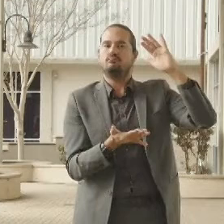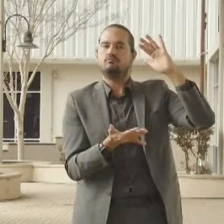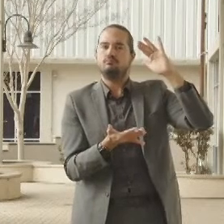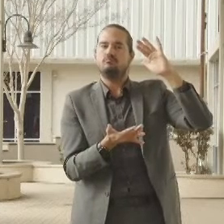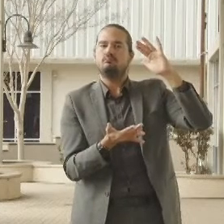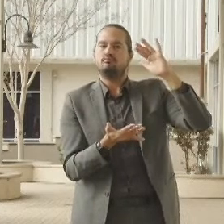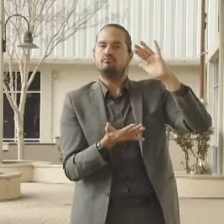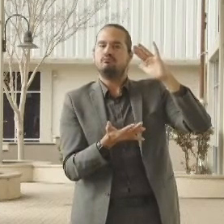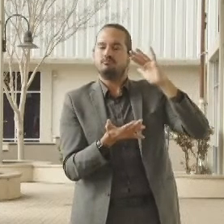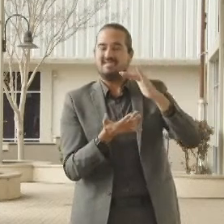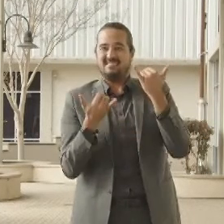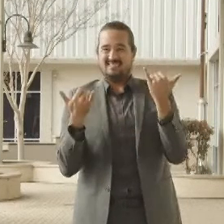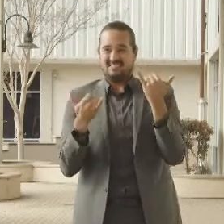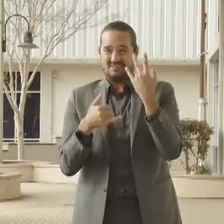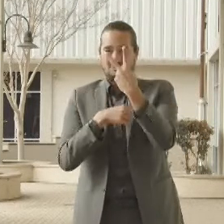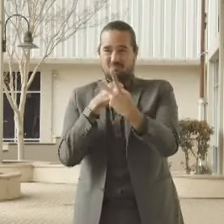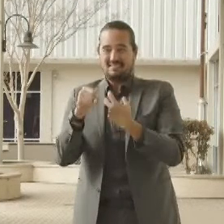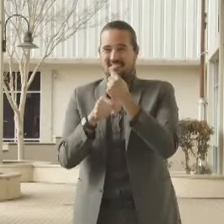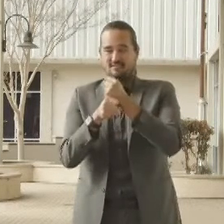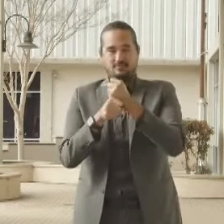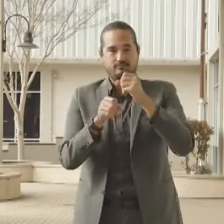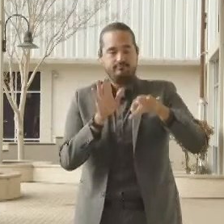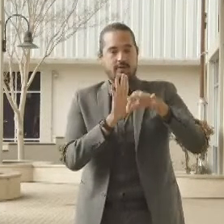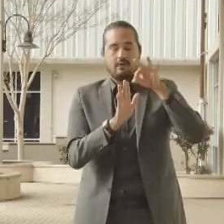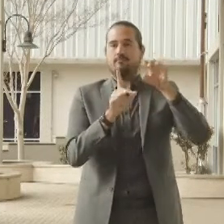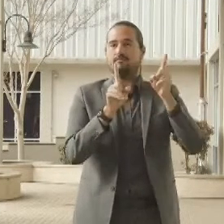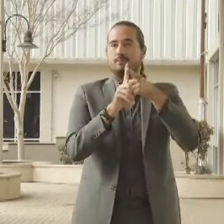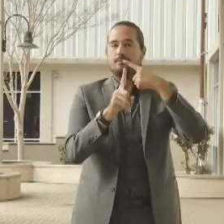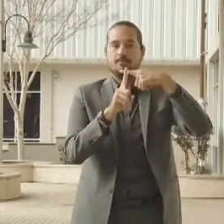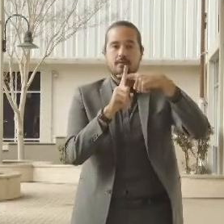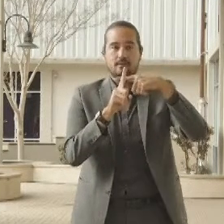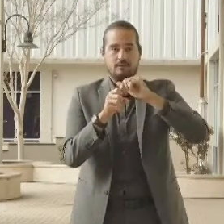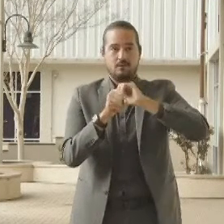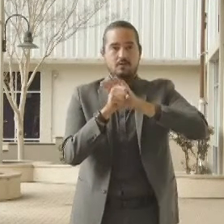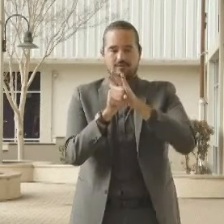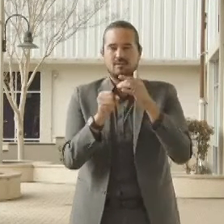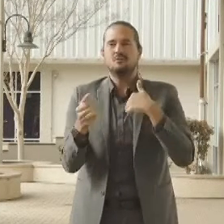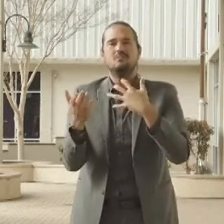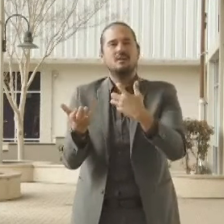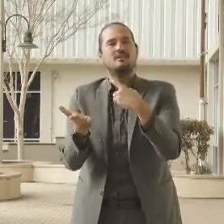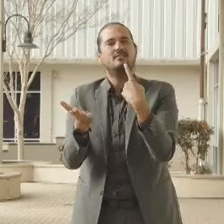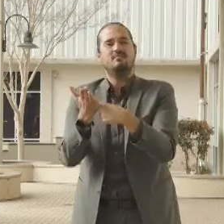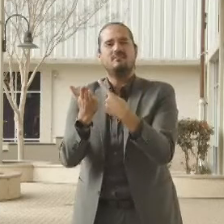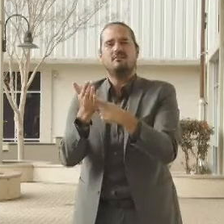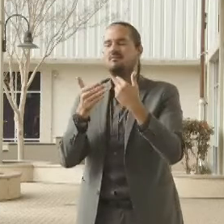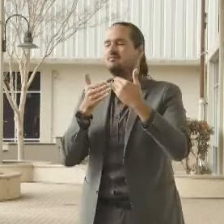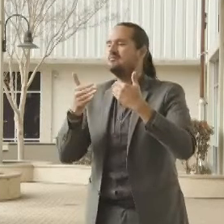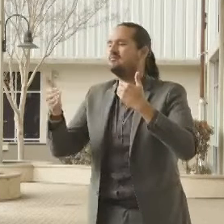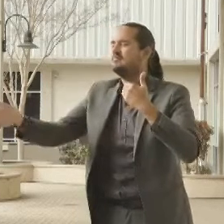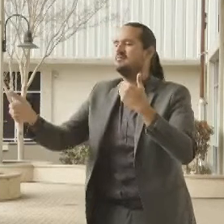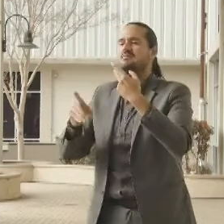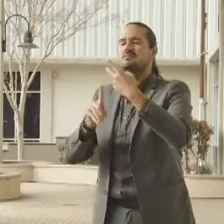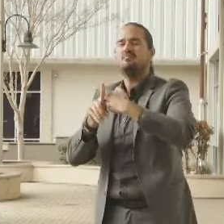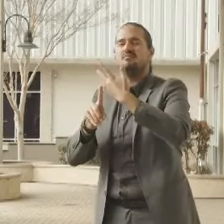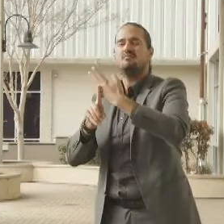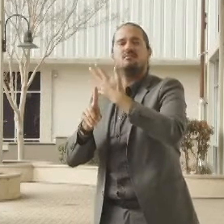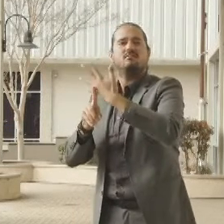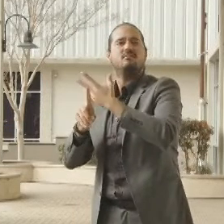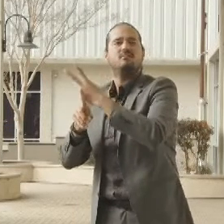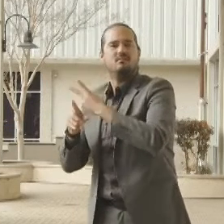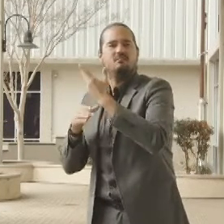in the months ahead. Is that I foresee that there will be a transition where